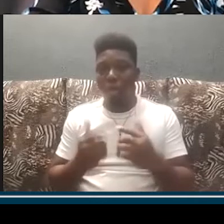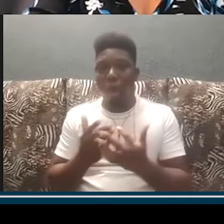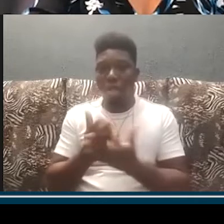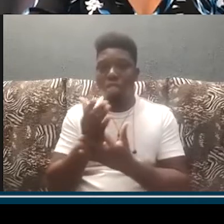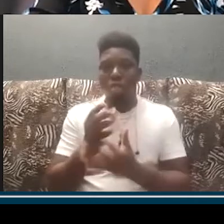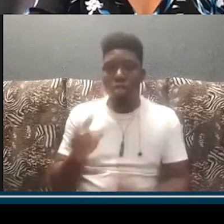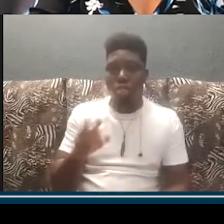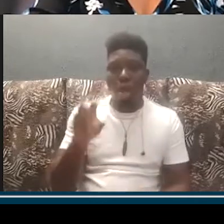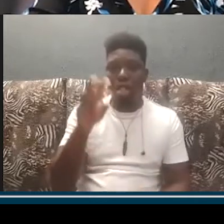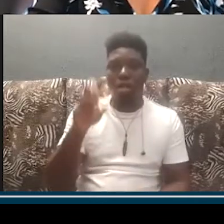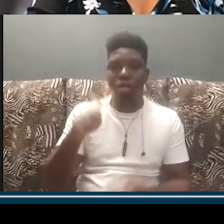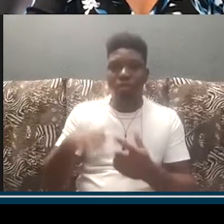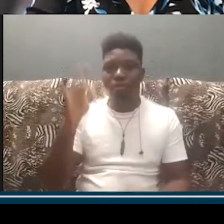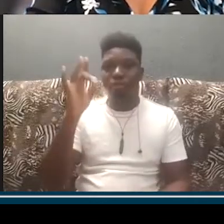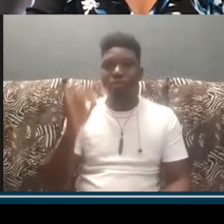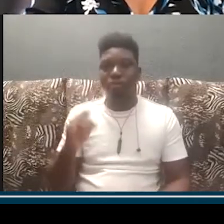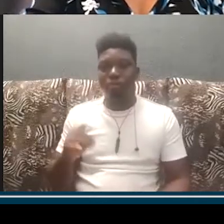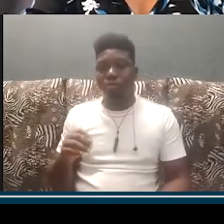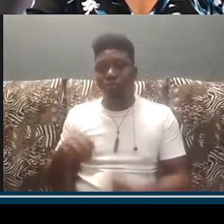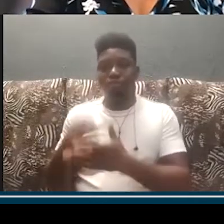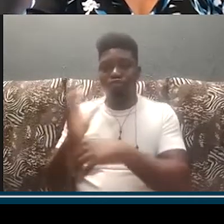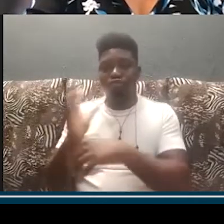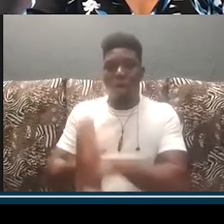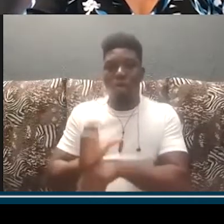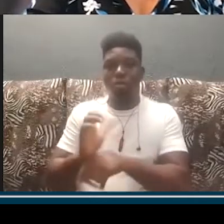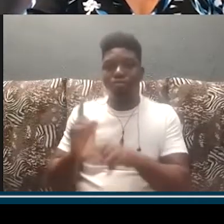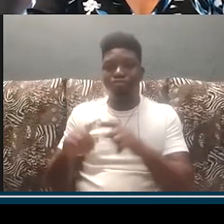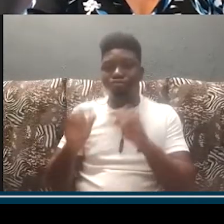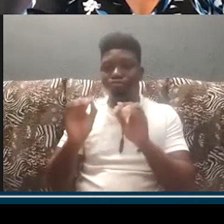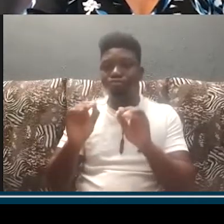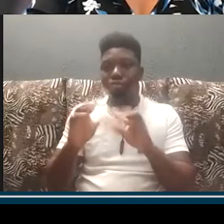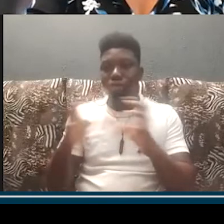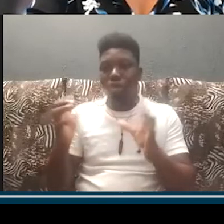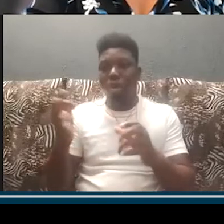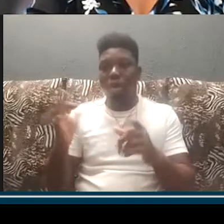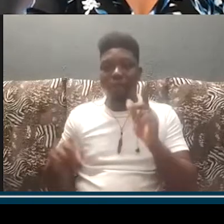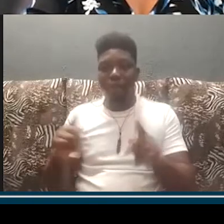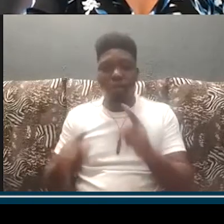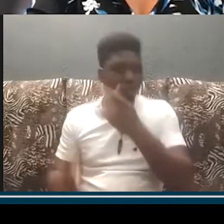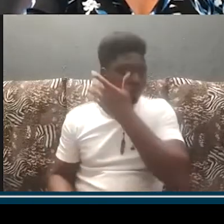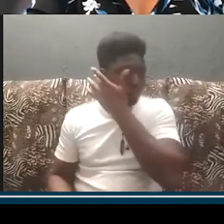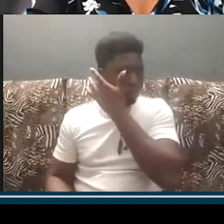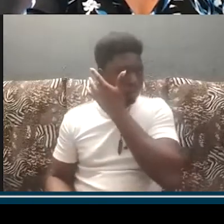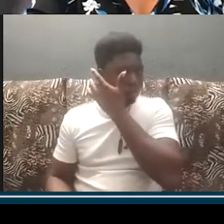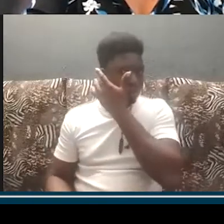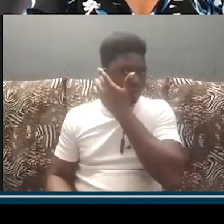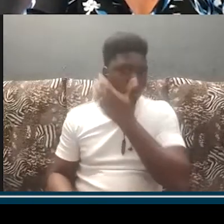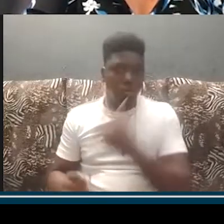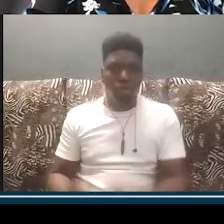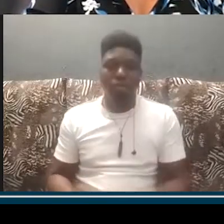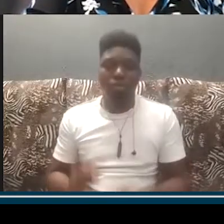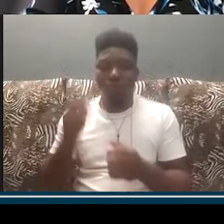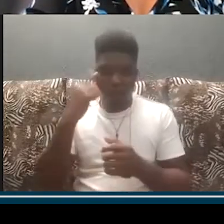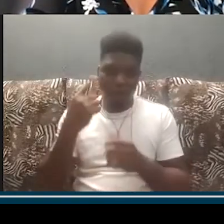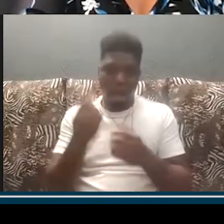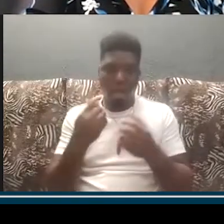we teach a lot of people that they should associate their value with